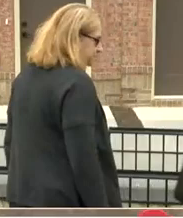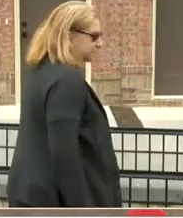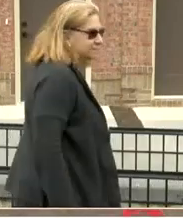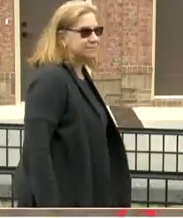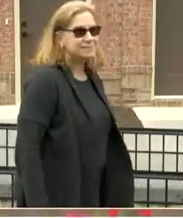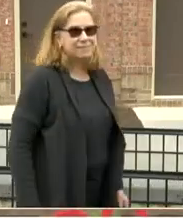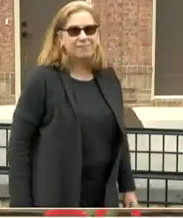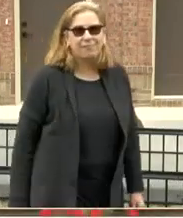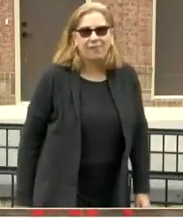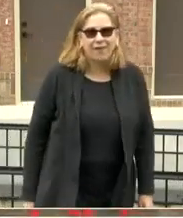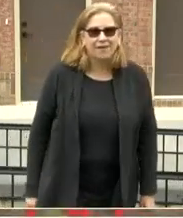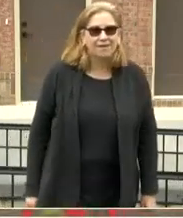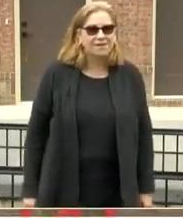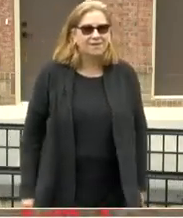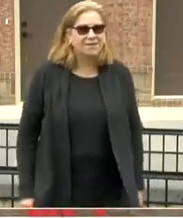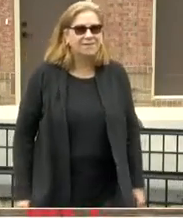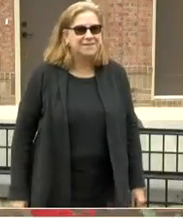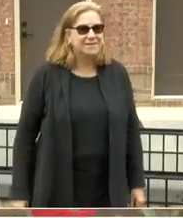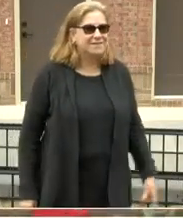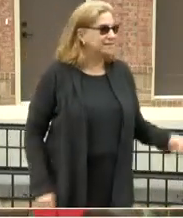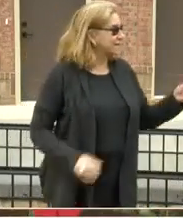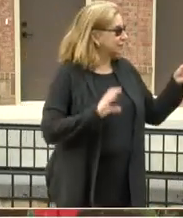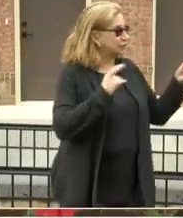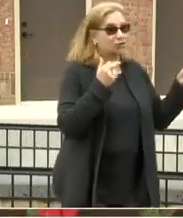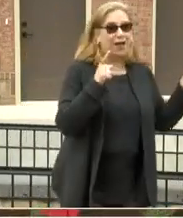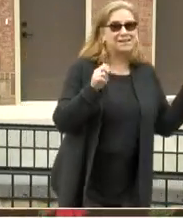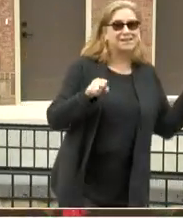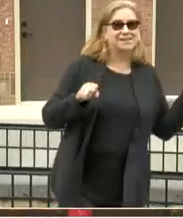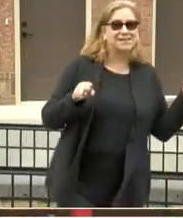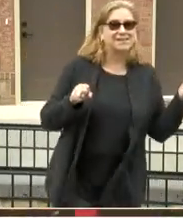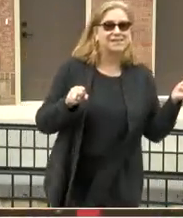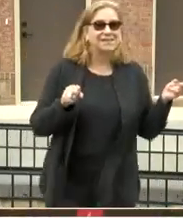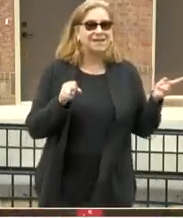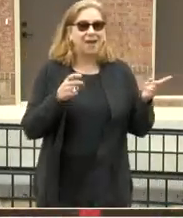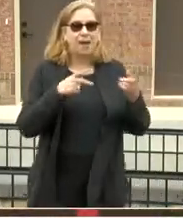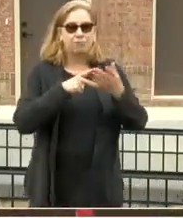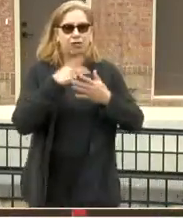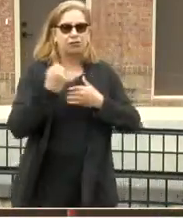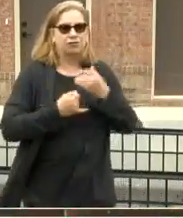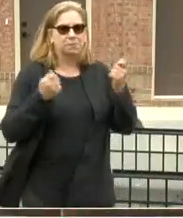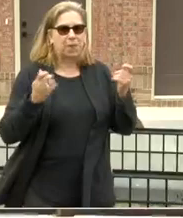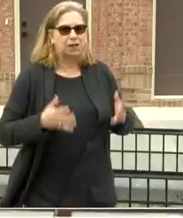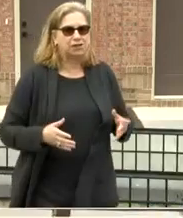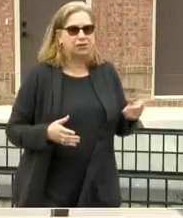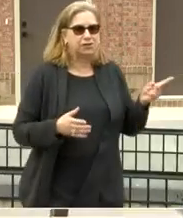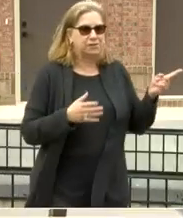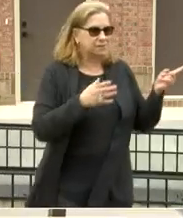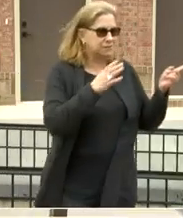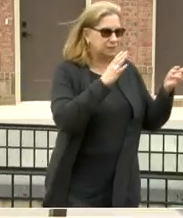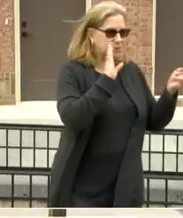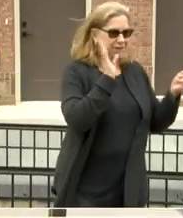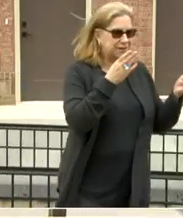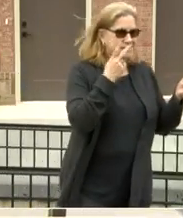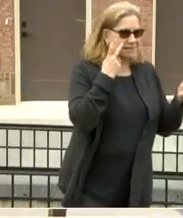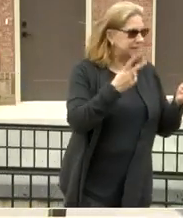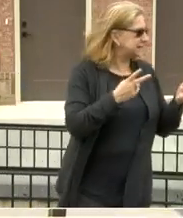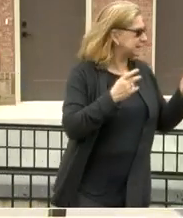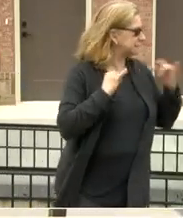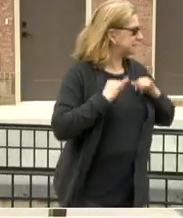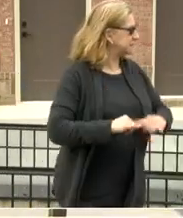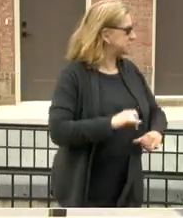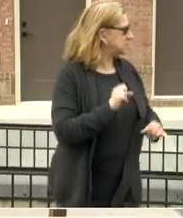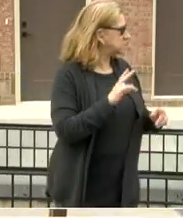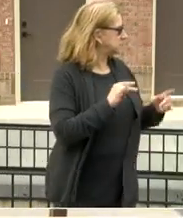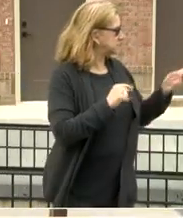This is Charles Fullilove, our project manager. You will never see Chuck in a suit, other than today. But Chuck wore the